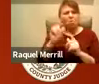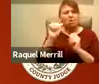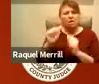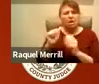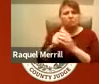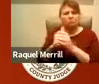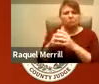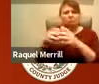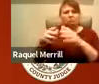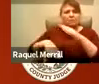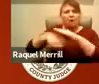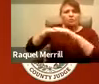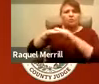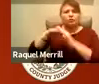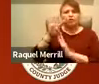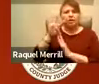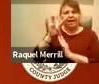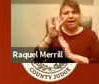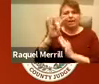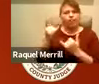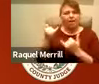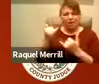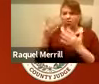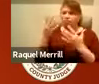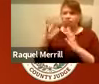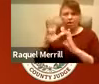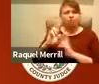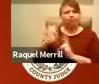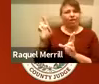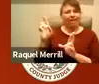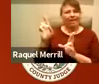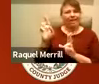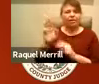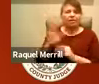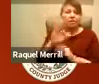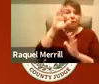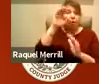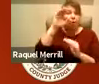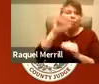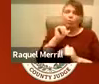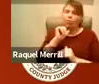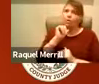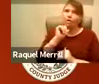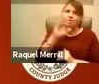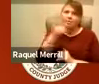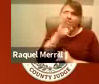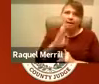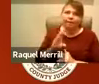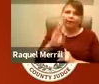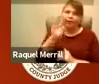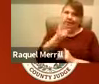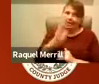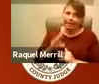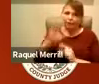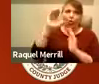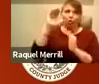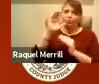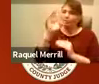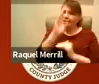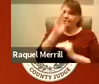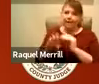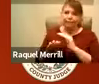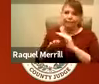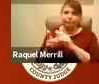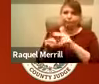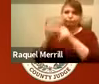to 48 right now already, and hopefully we'll never get to increase it by